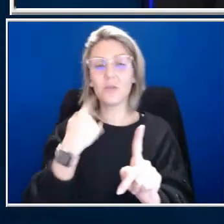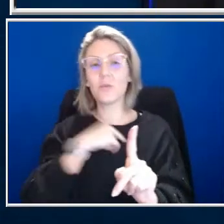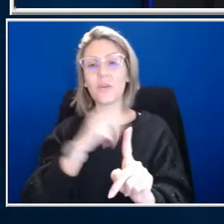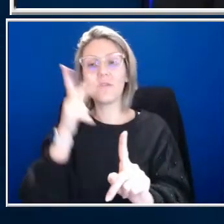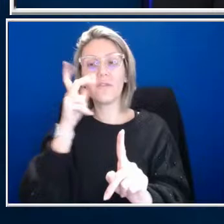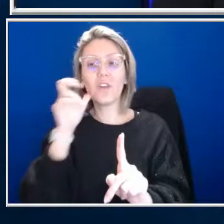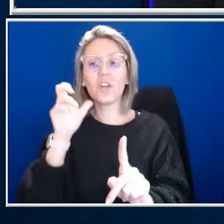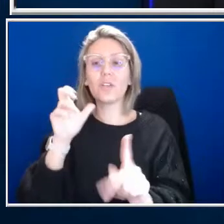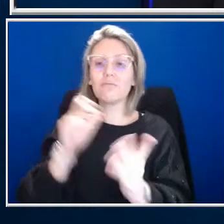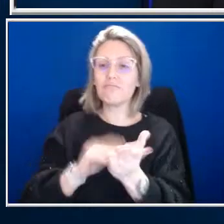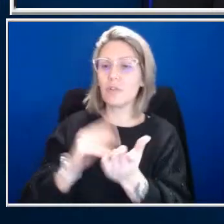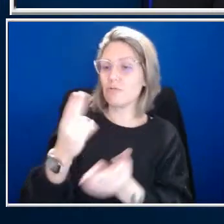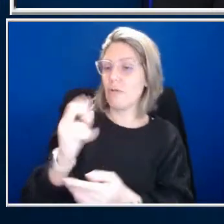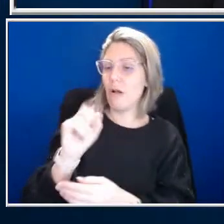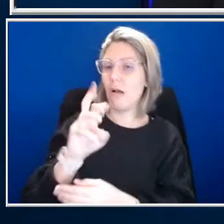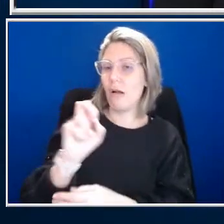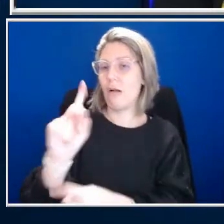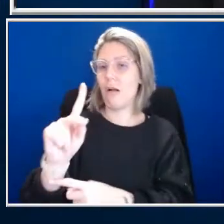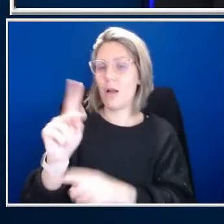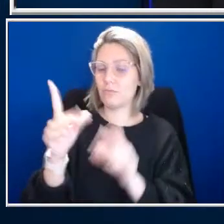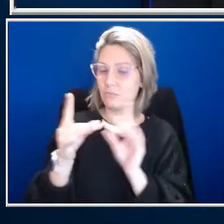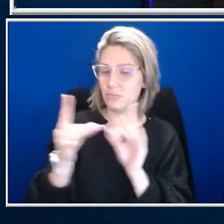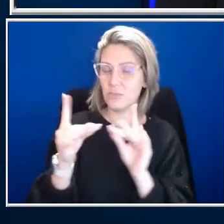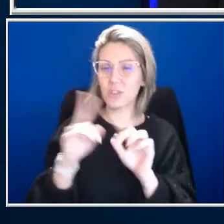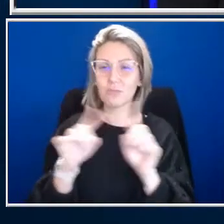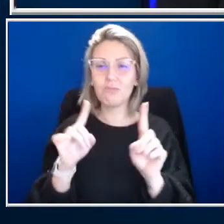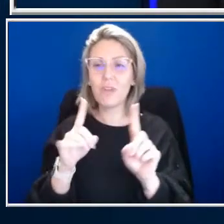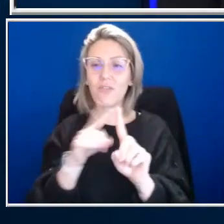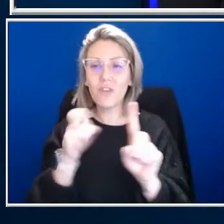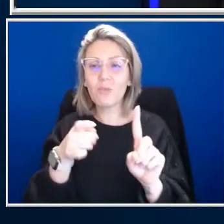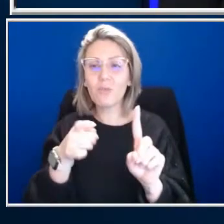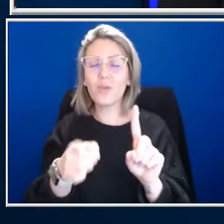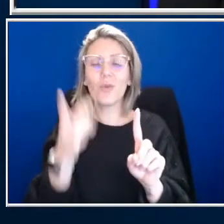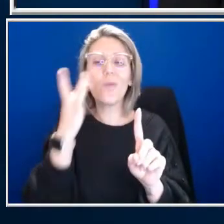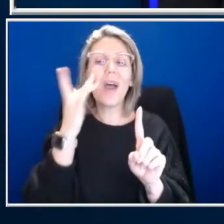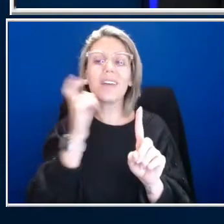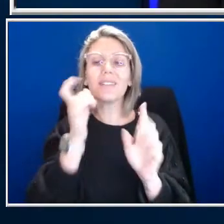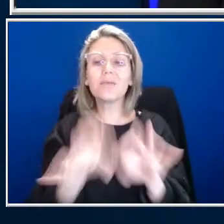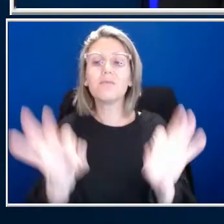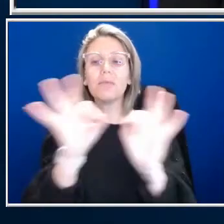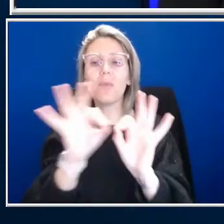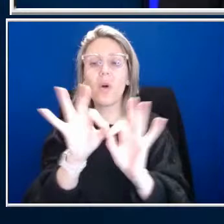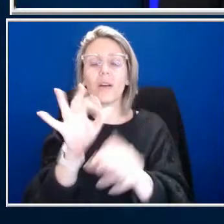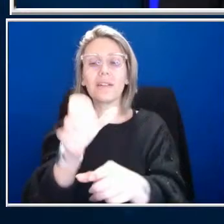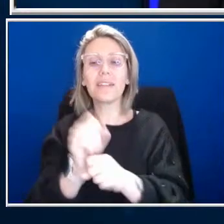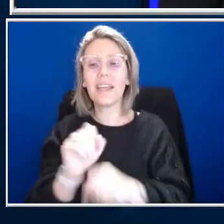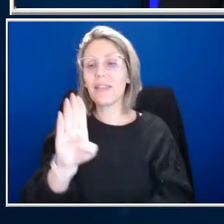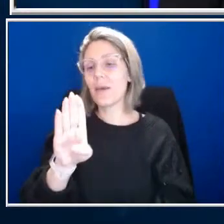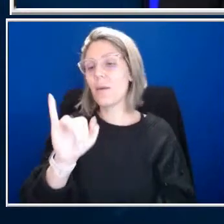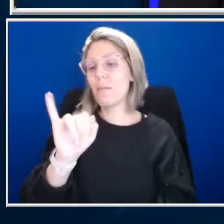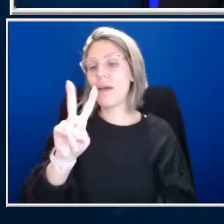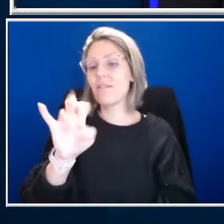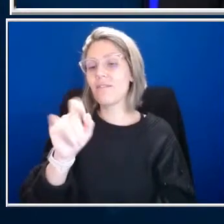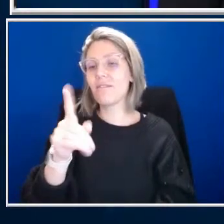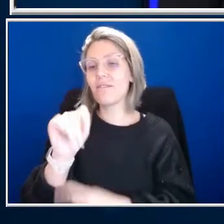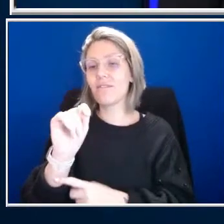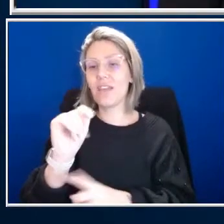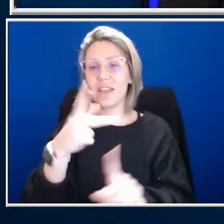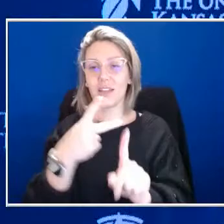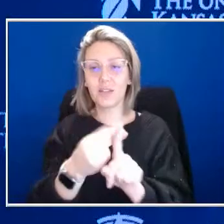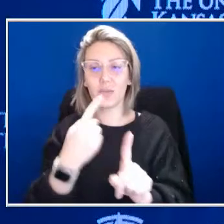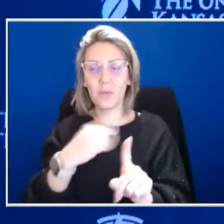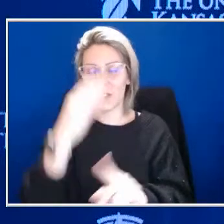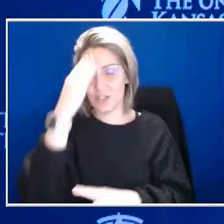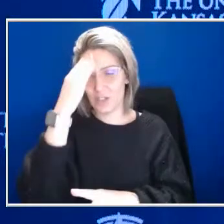words just why it's so important if people have not gotten that bivalent booster that they need to get it. Well, we know with some of the circulating variants, the